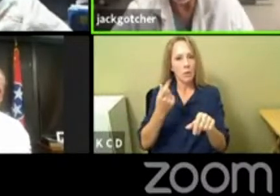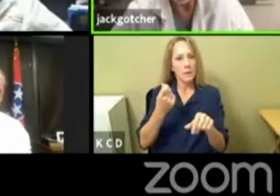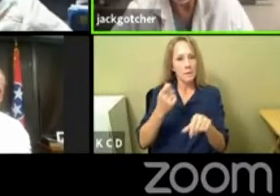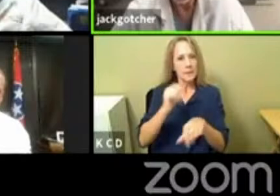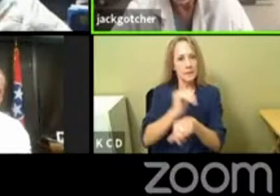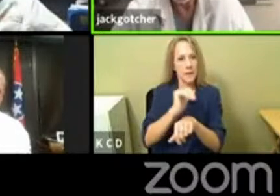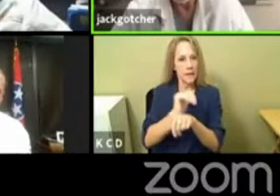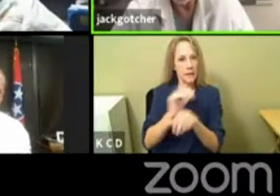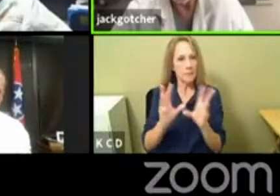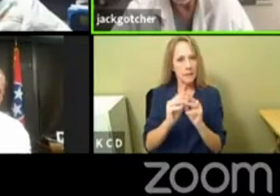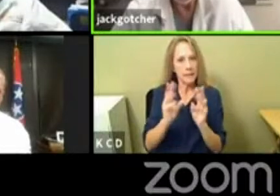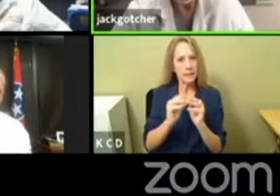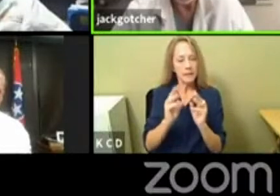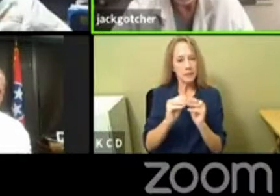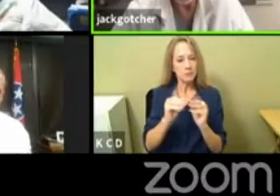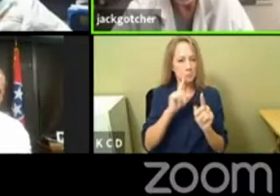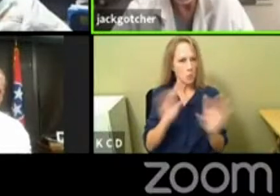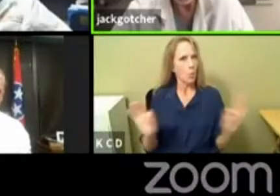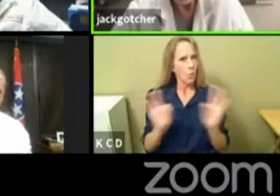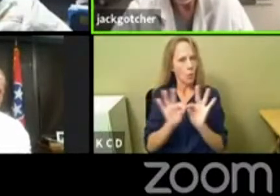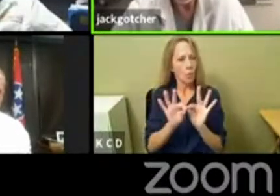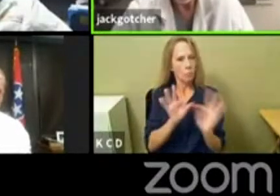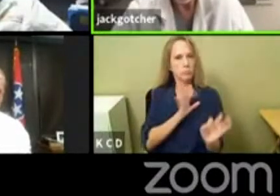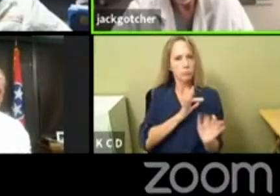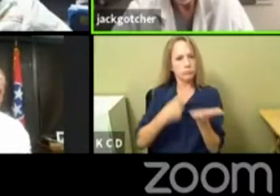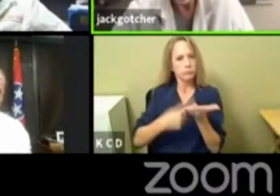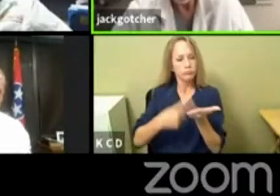think well worth it and productive.